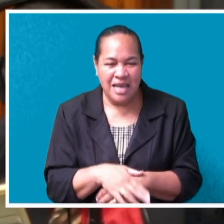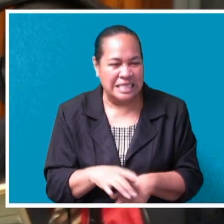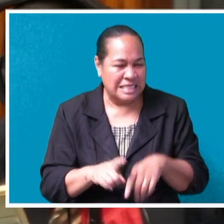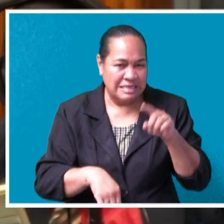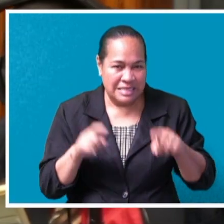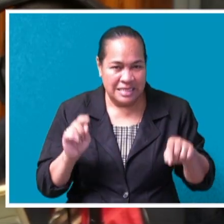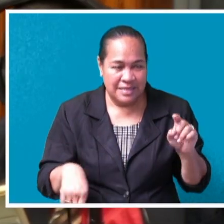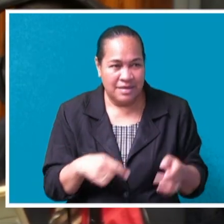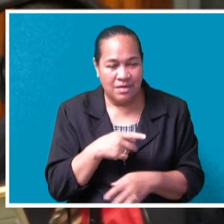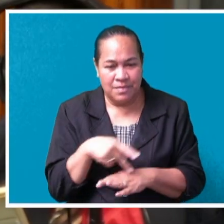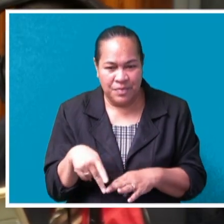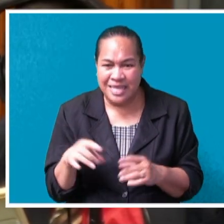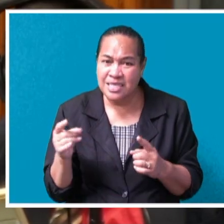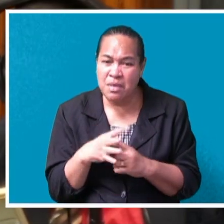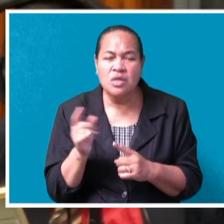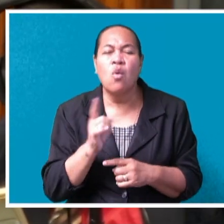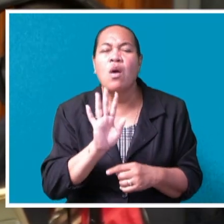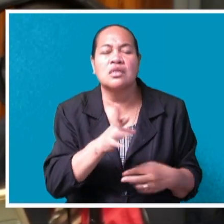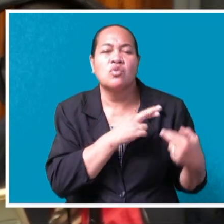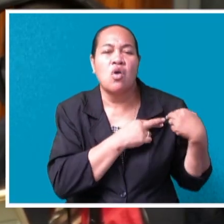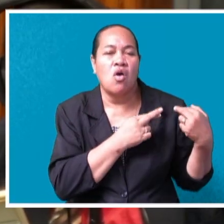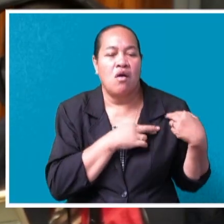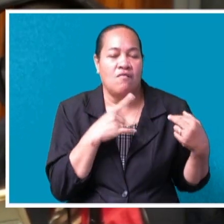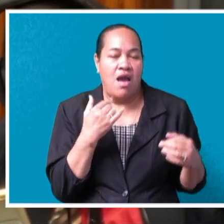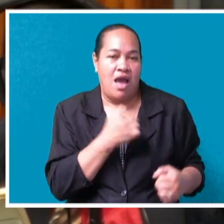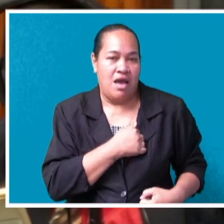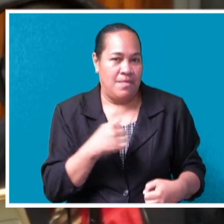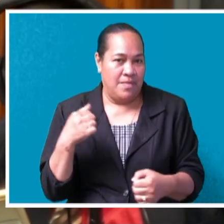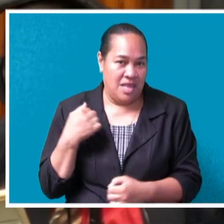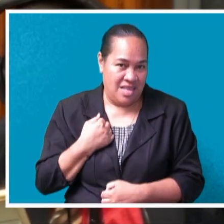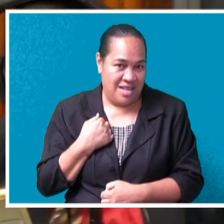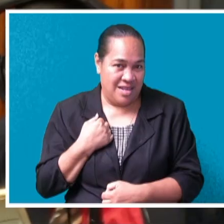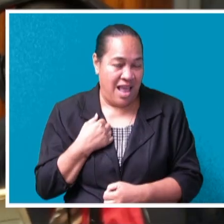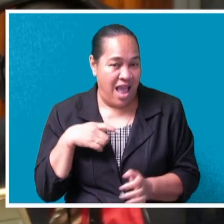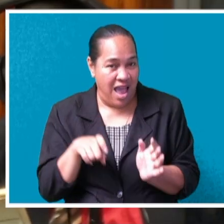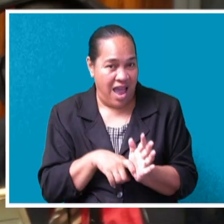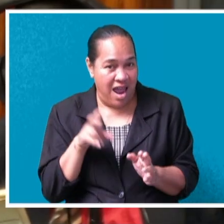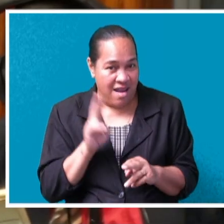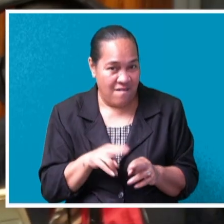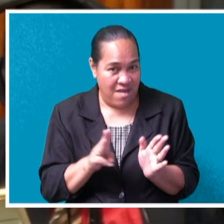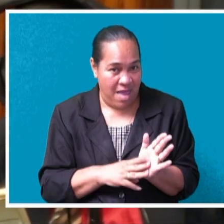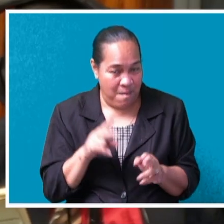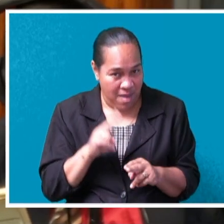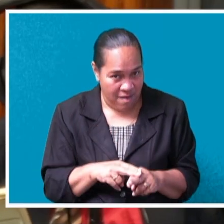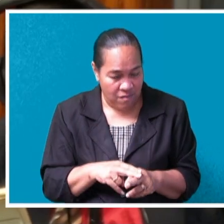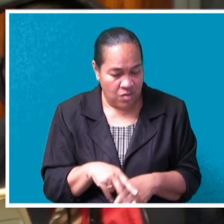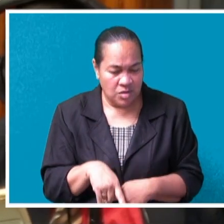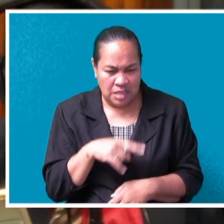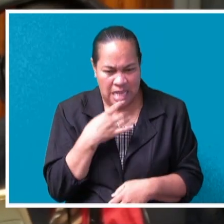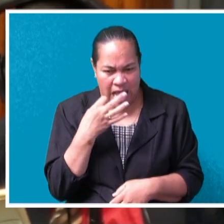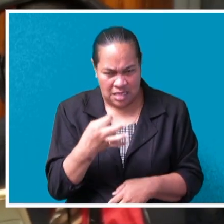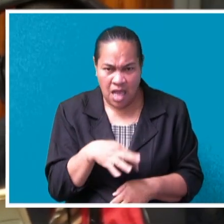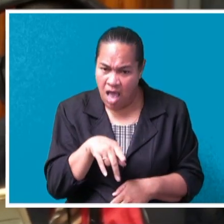particularly on the role of the RFMF and whether it is going to intervene